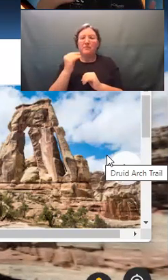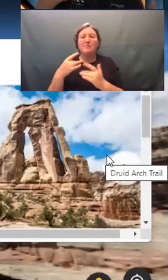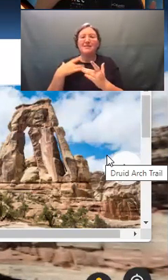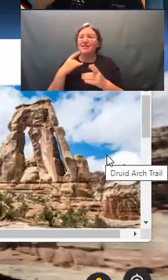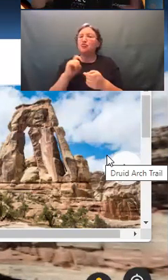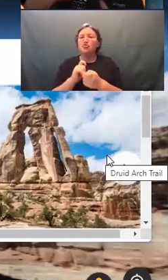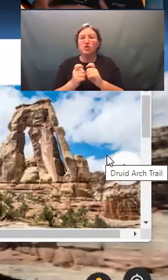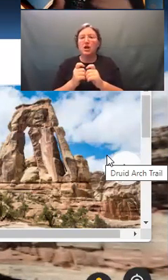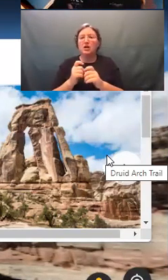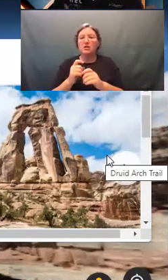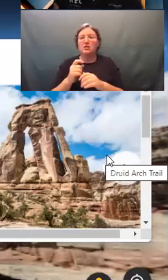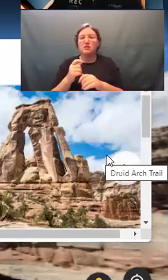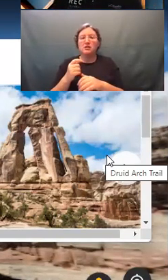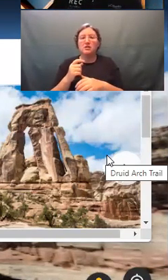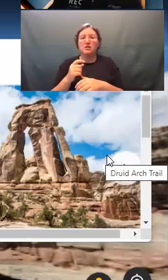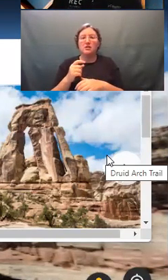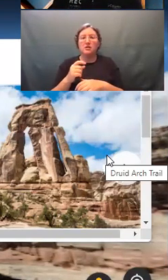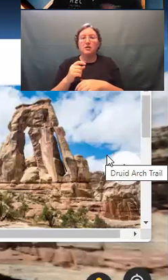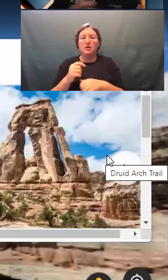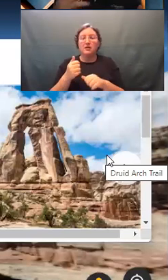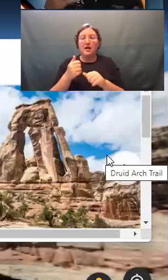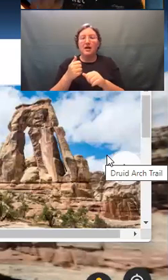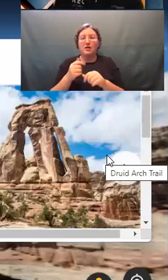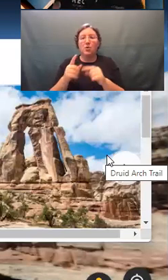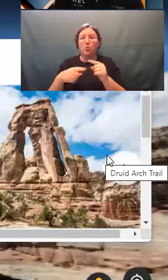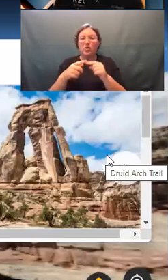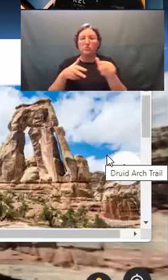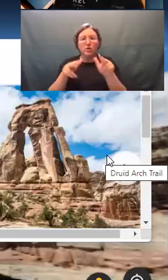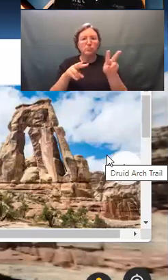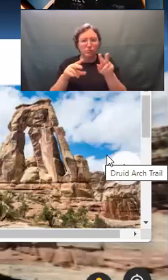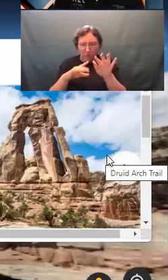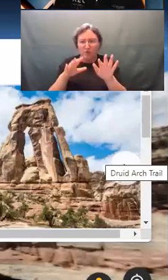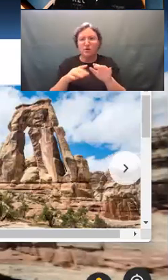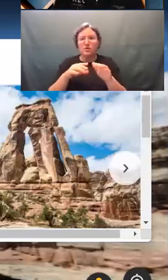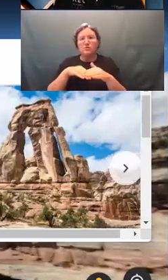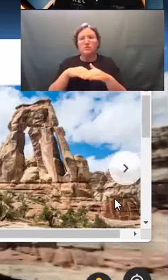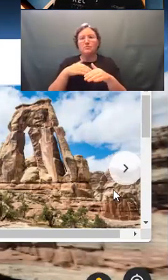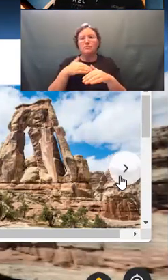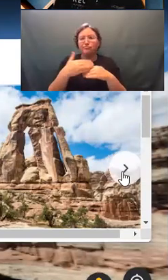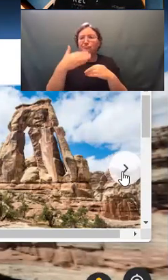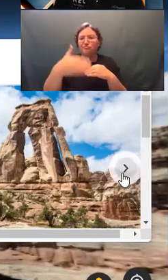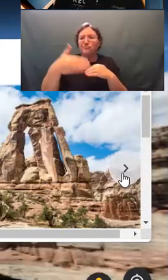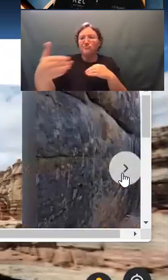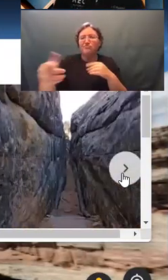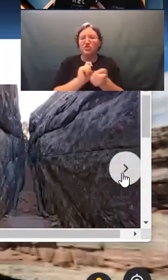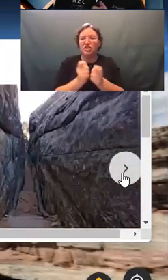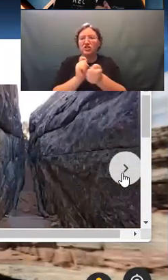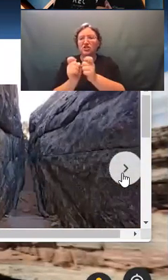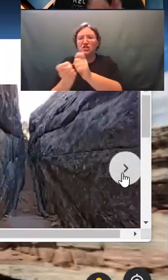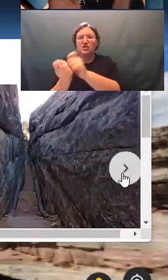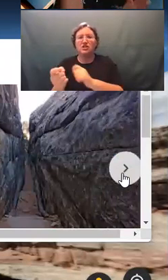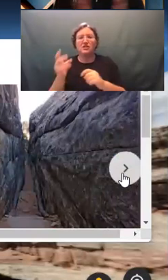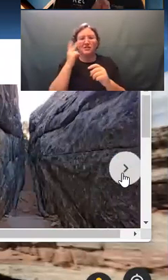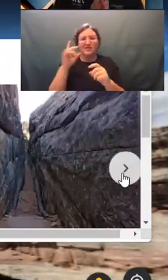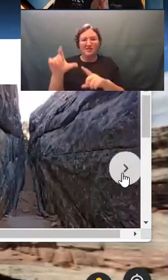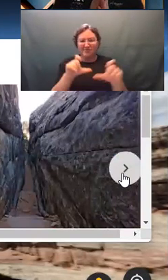change what feels like almost every 100 feet. So you're never really bored with the scenery, and there's a lot to do. And if I click through these pictures,